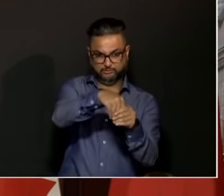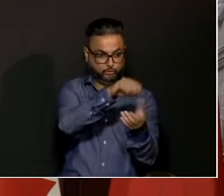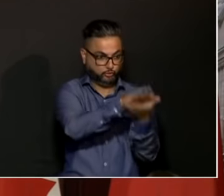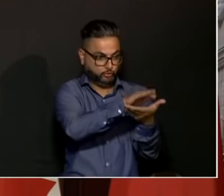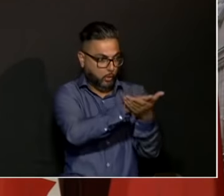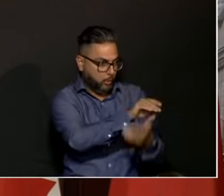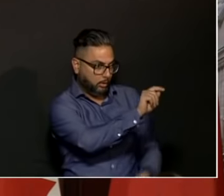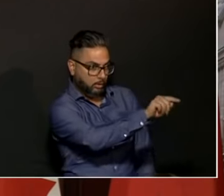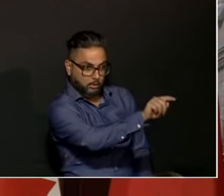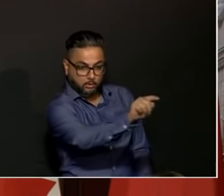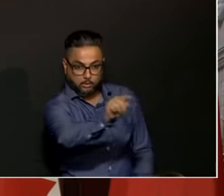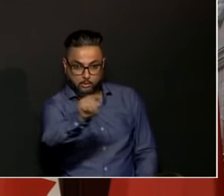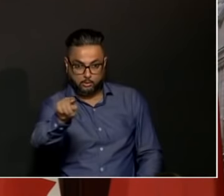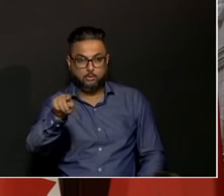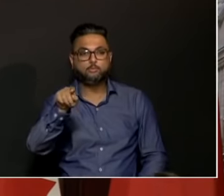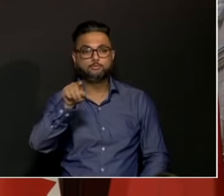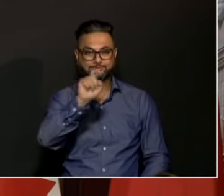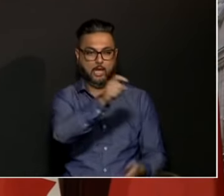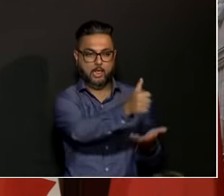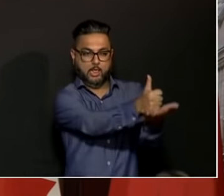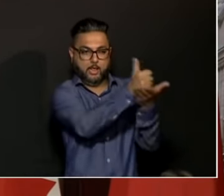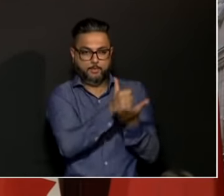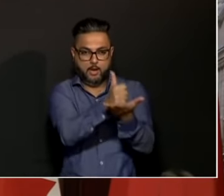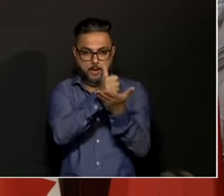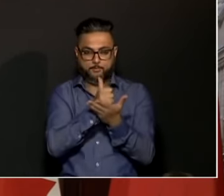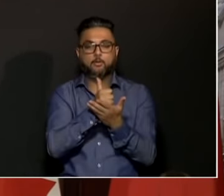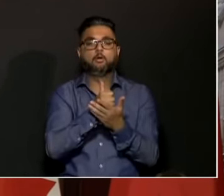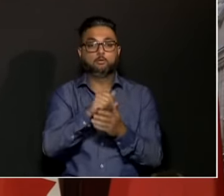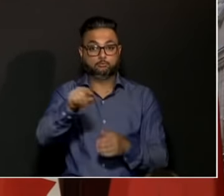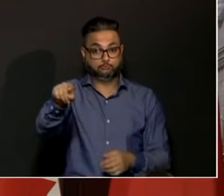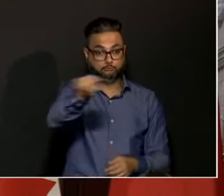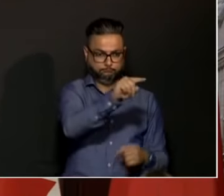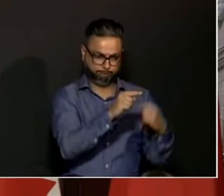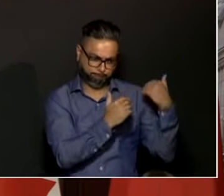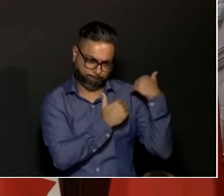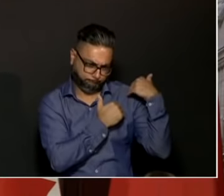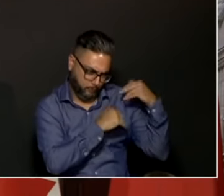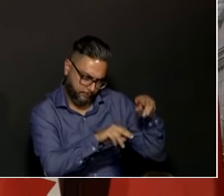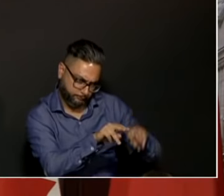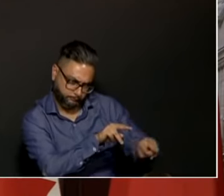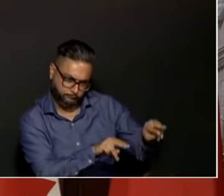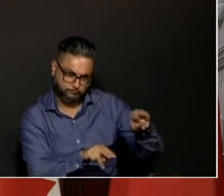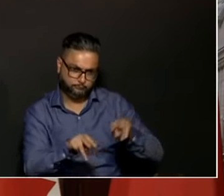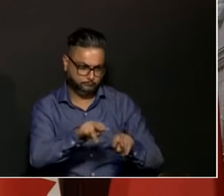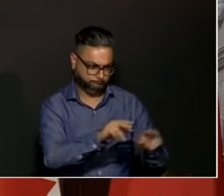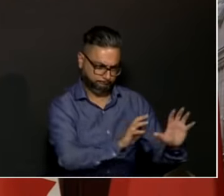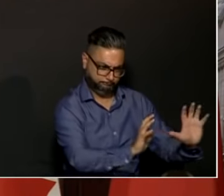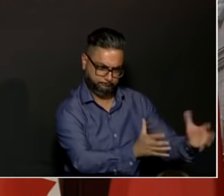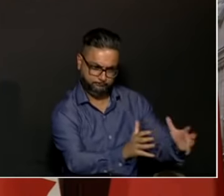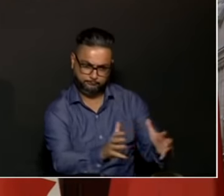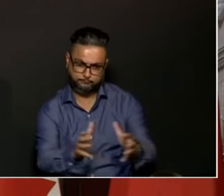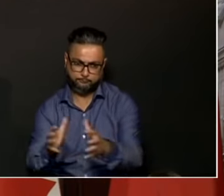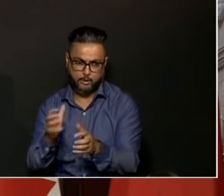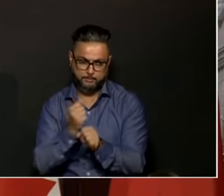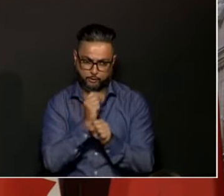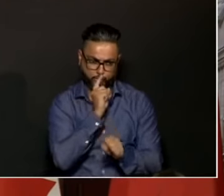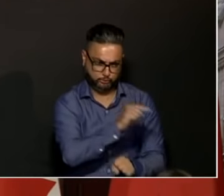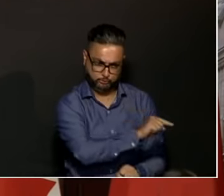of our schools, to have a family of schools that they're responsible for helping. And we will